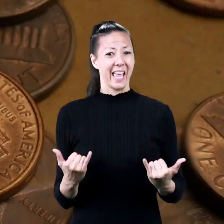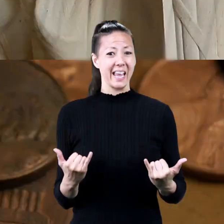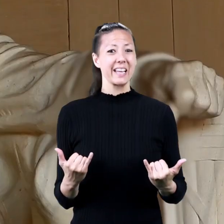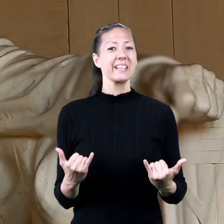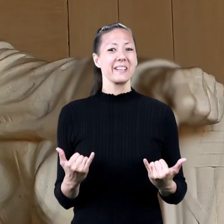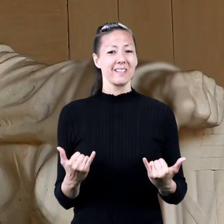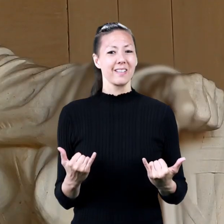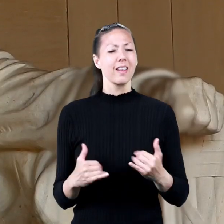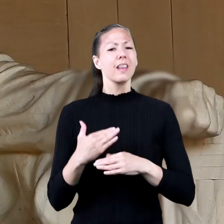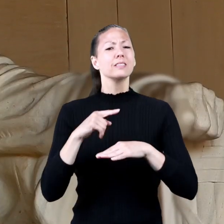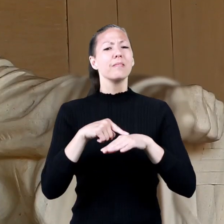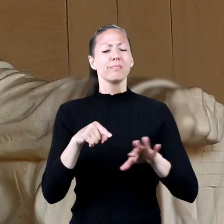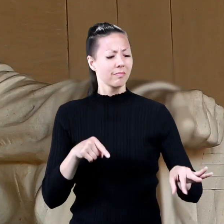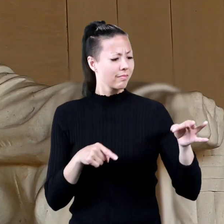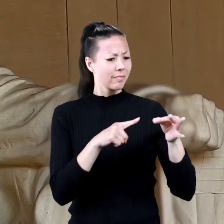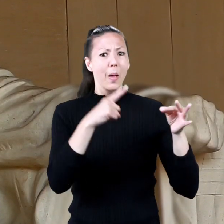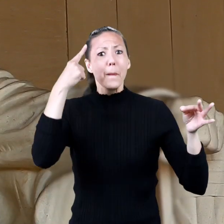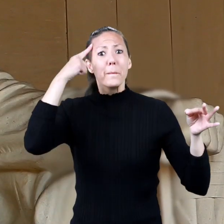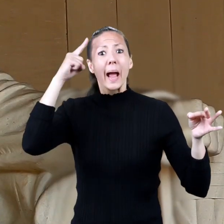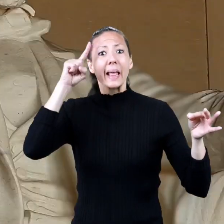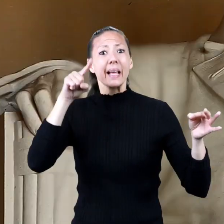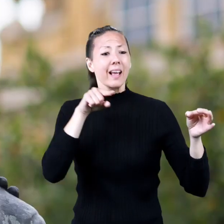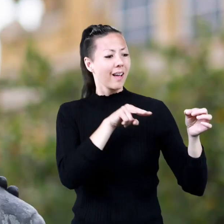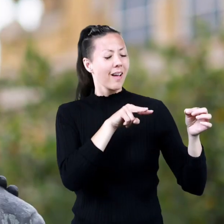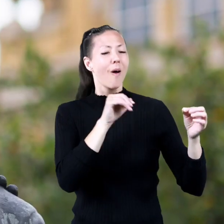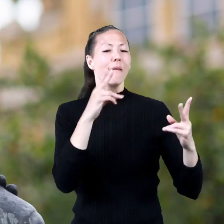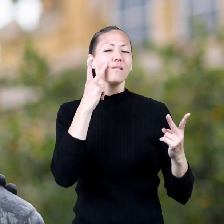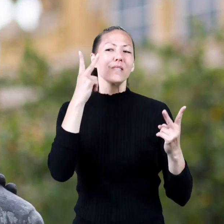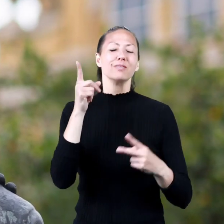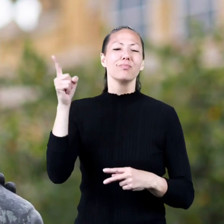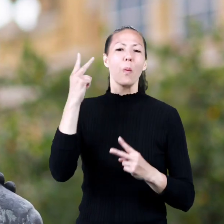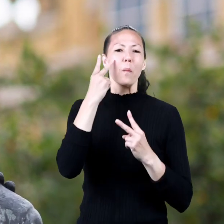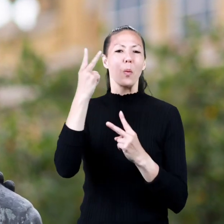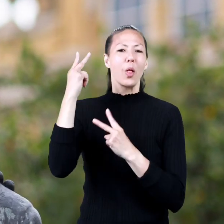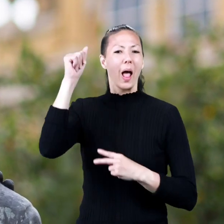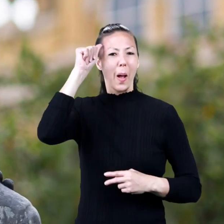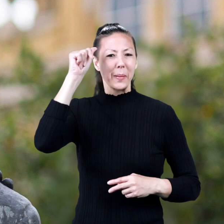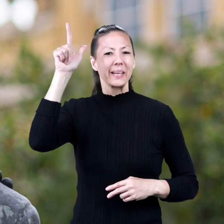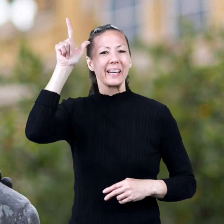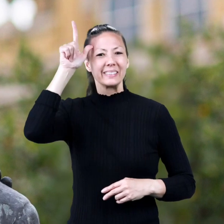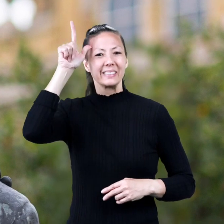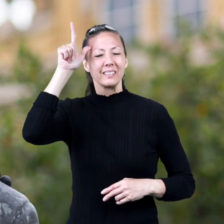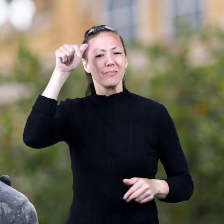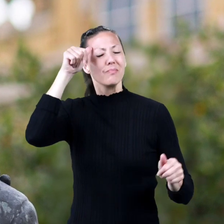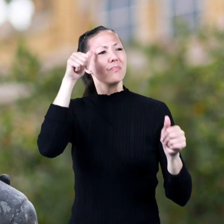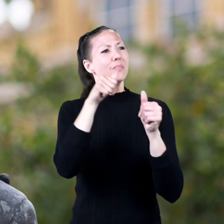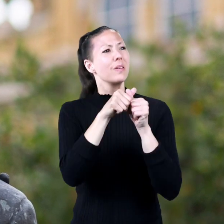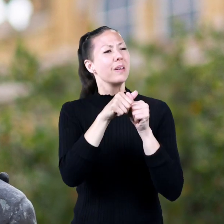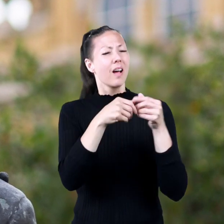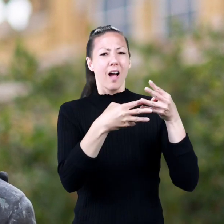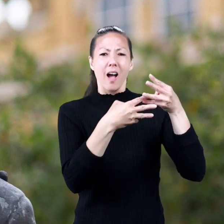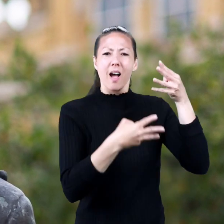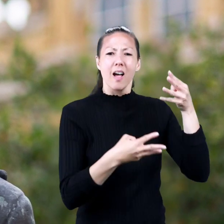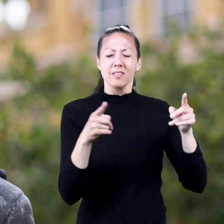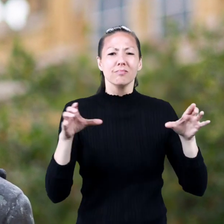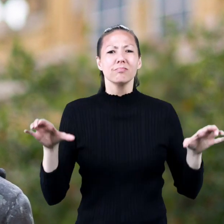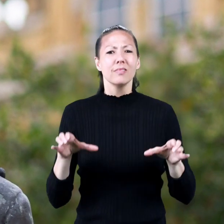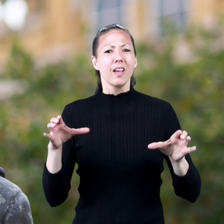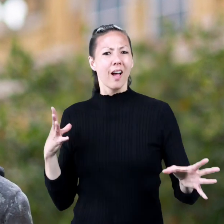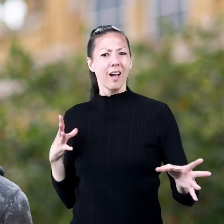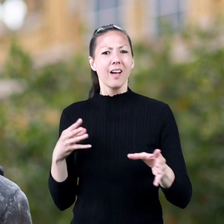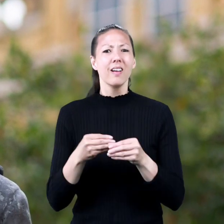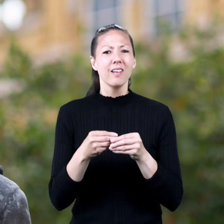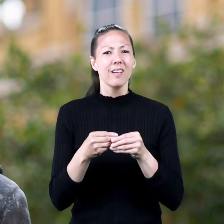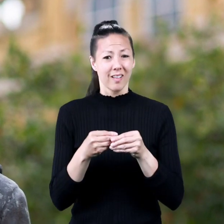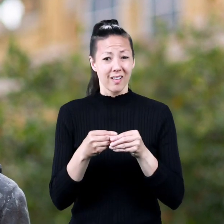penny or visit the Lincoln Memorial, you can remember all of the interesting things you have learned about the